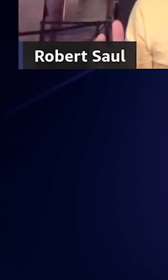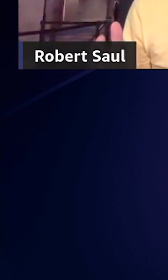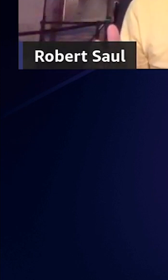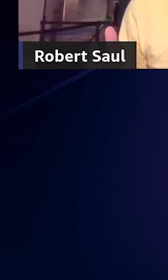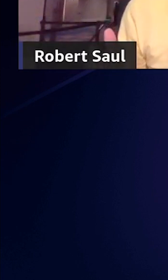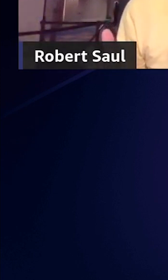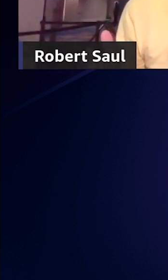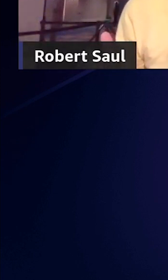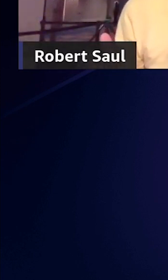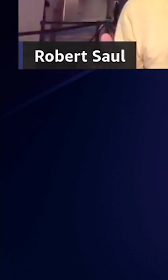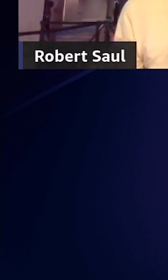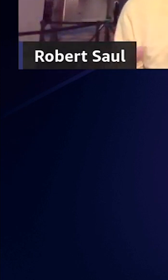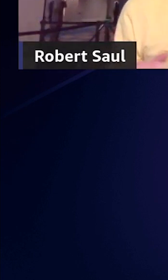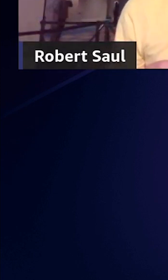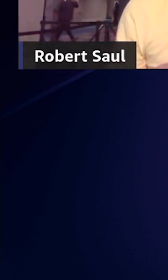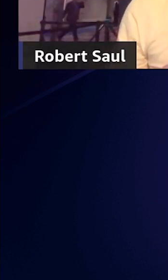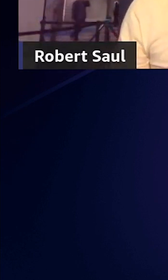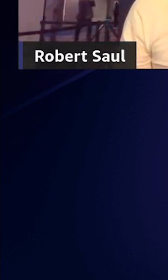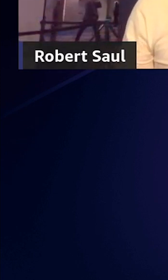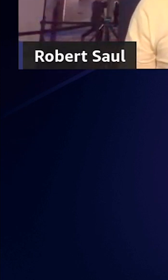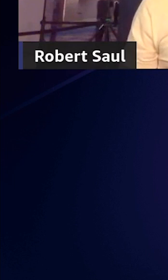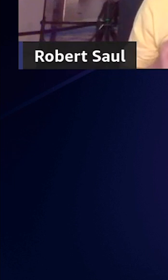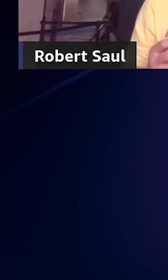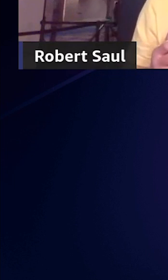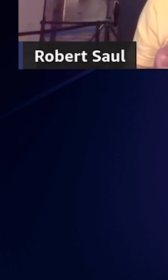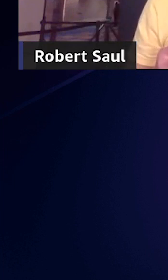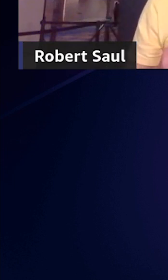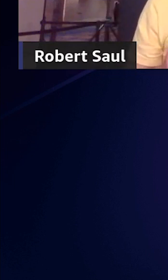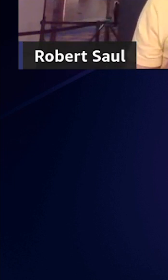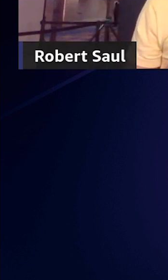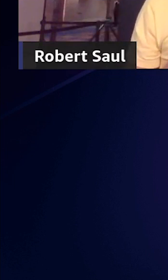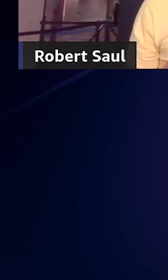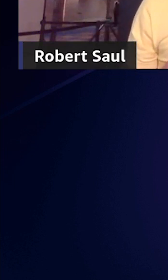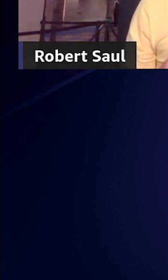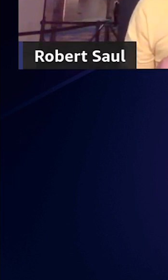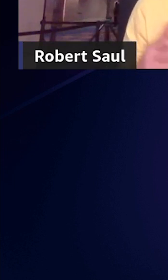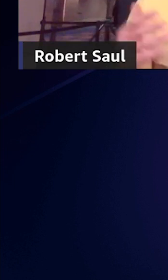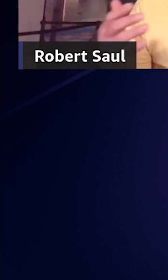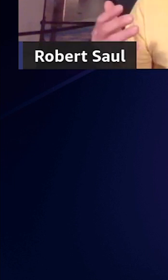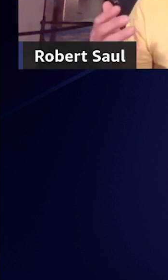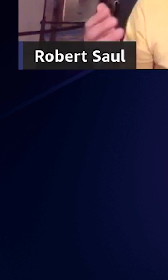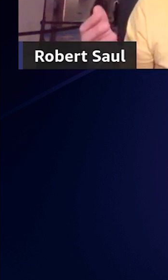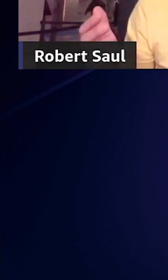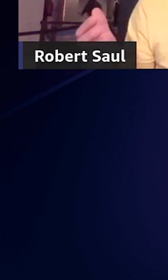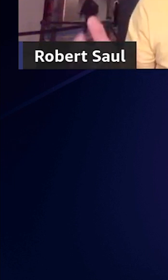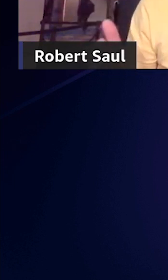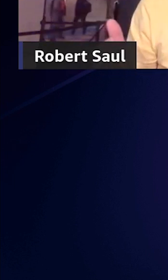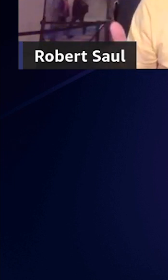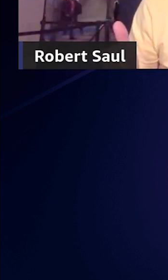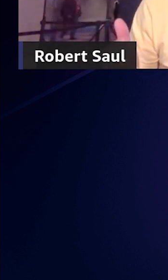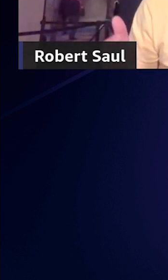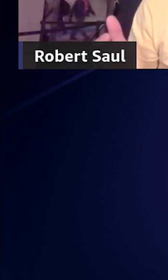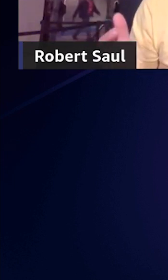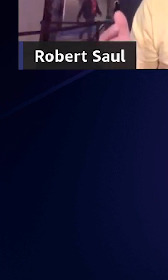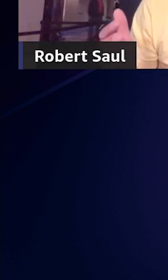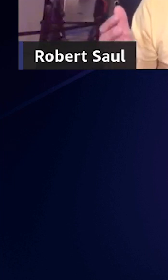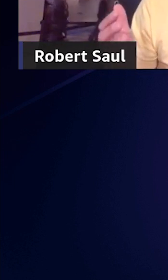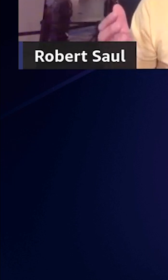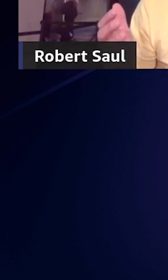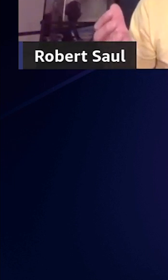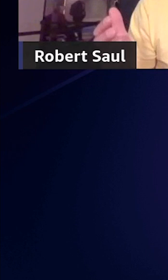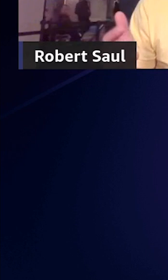side of the shared responsibility model. So what that means is, as all AWS account